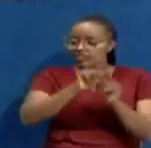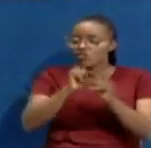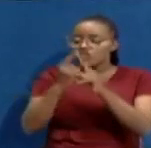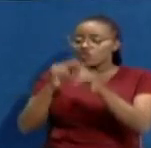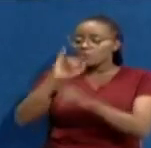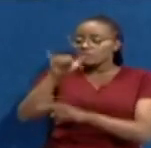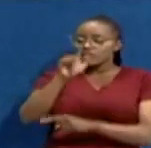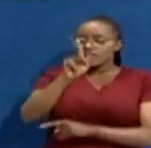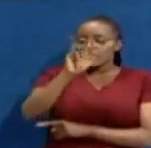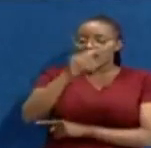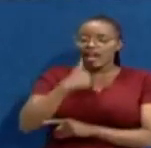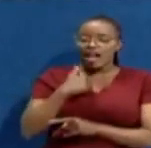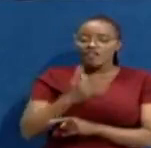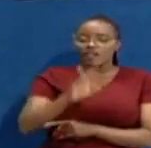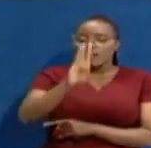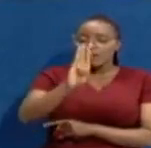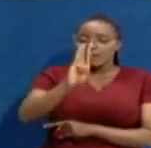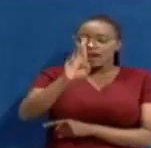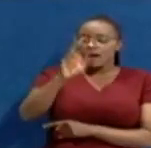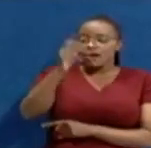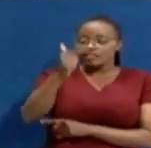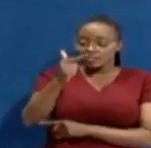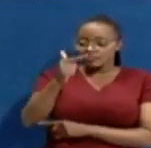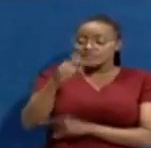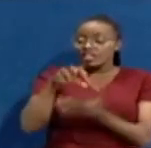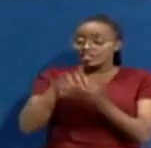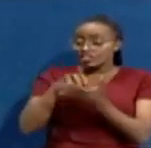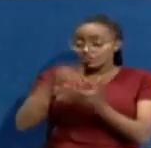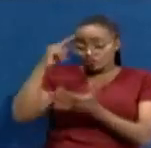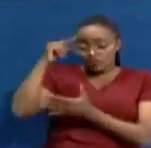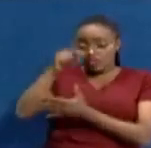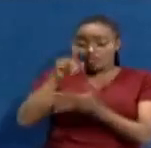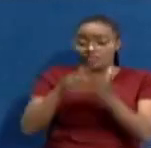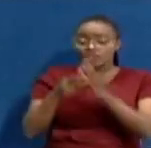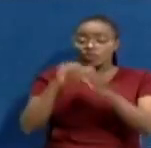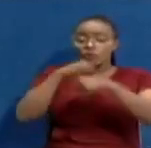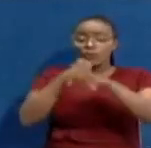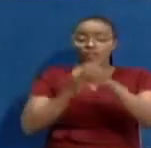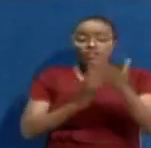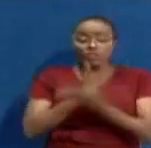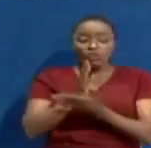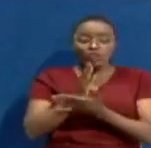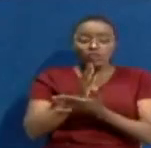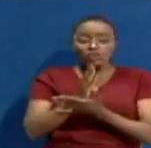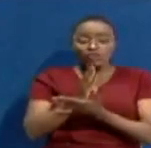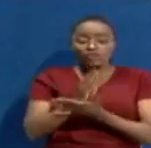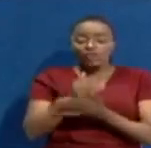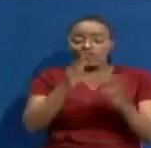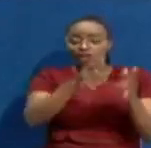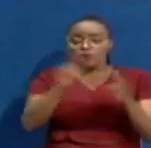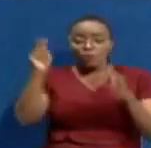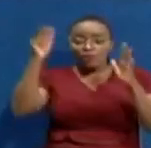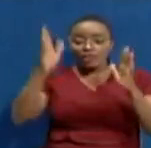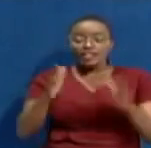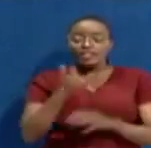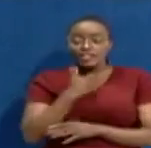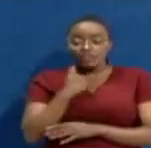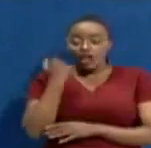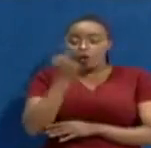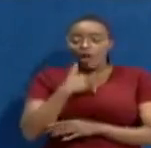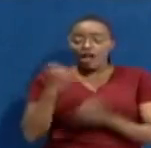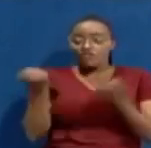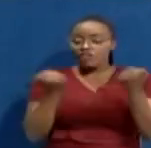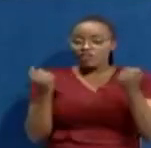BRT line. We shall be doing BRT stations as part of this project to make sure that even more ordinary Mwananchi who does not